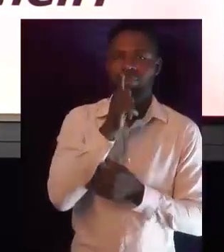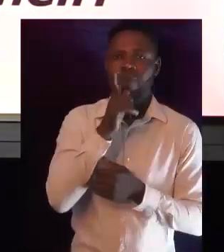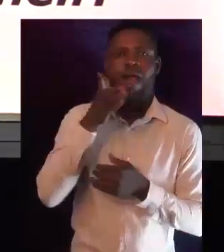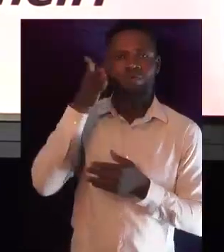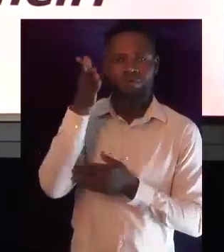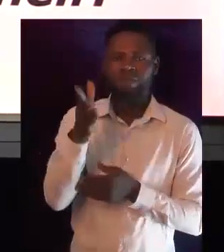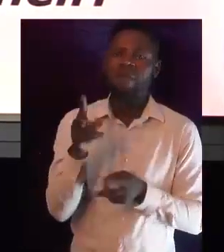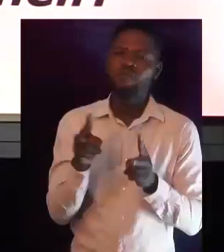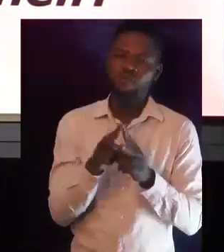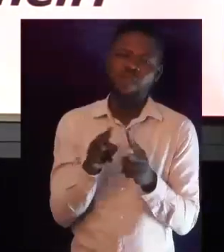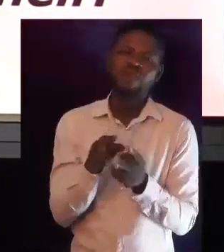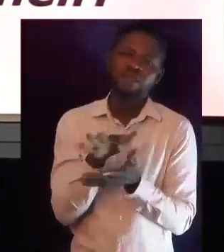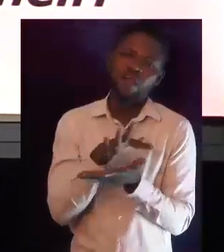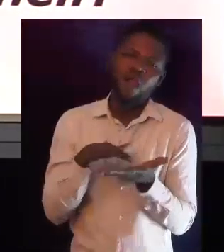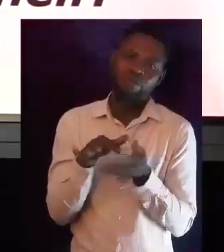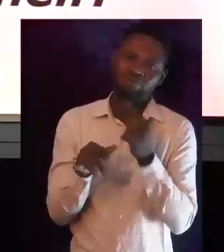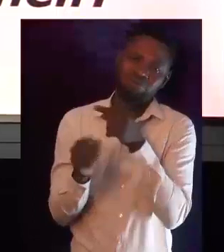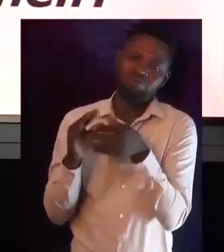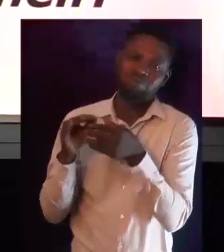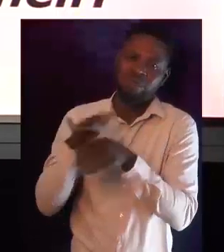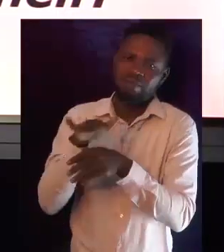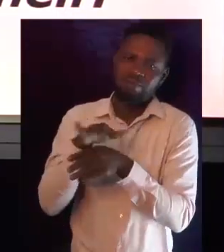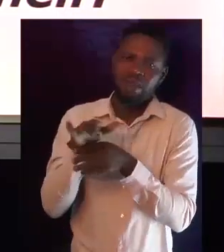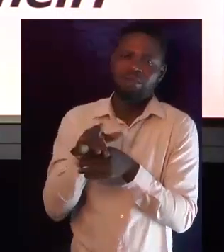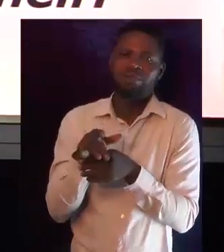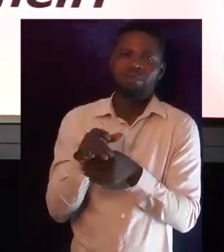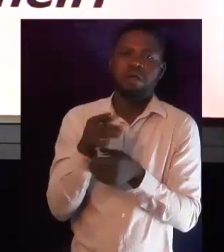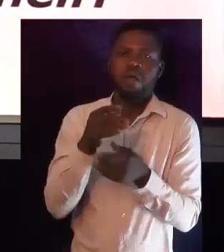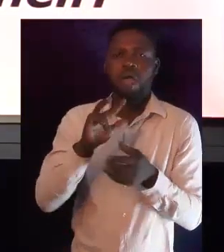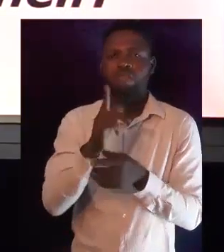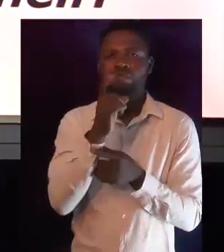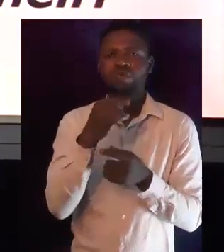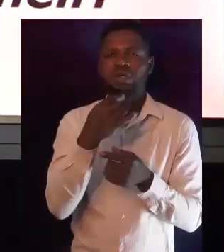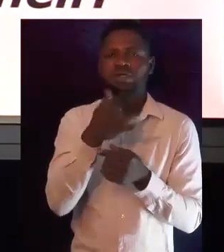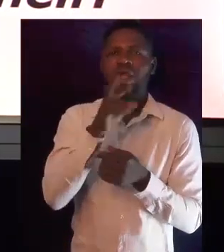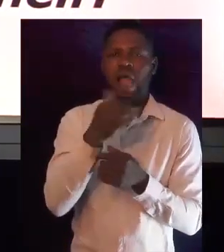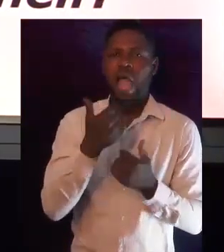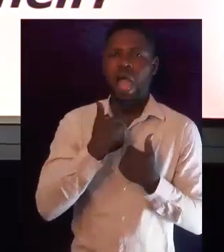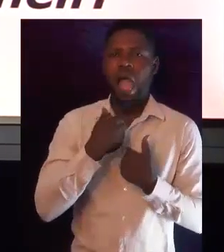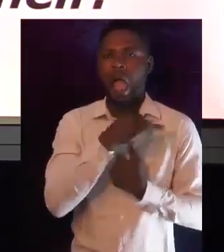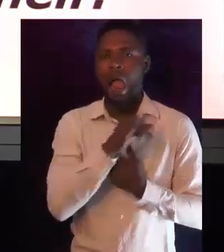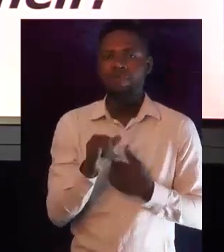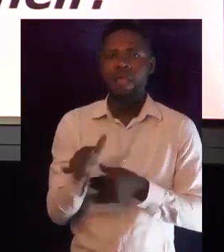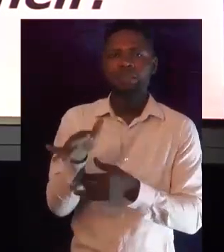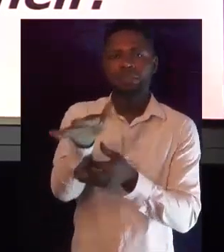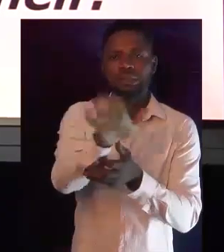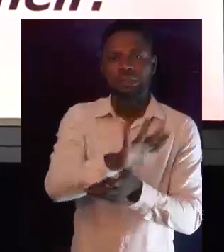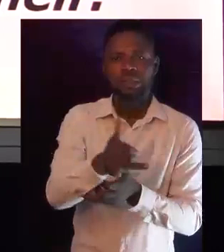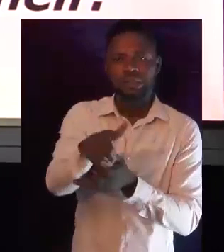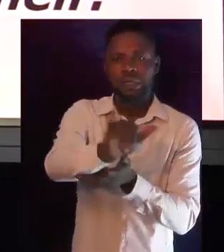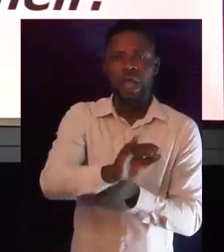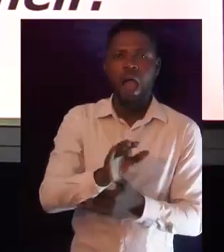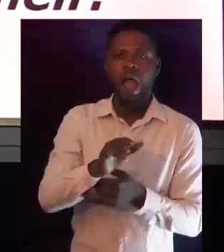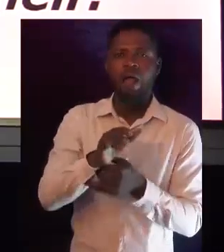there. Very confusing. And the third one says, they are having their lunch there. Are